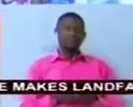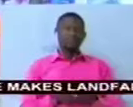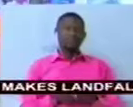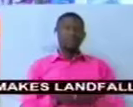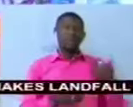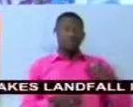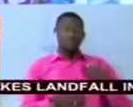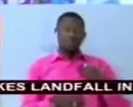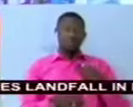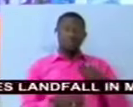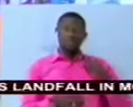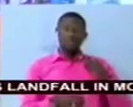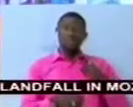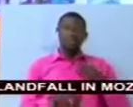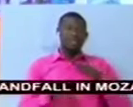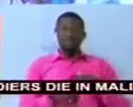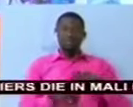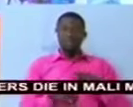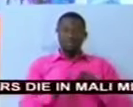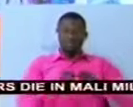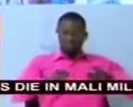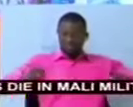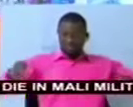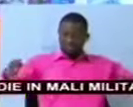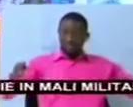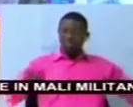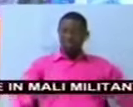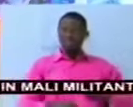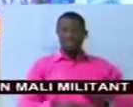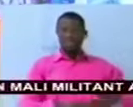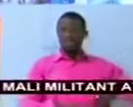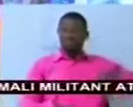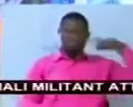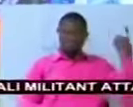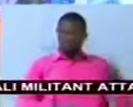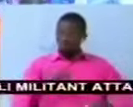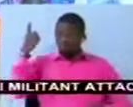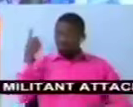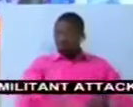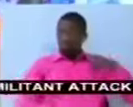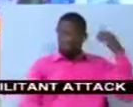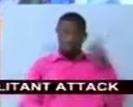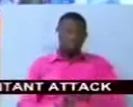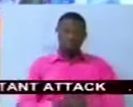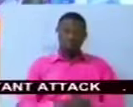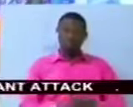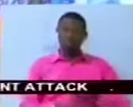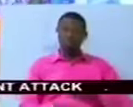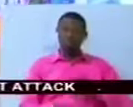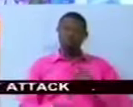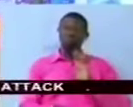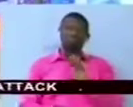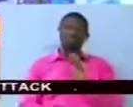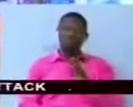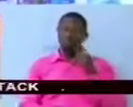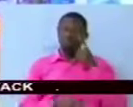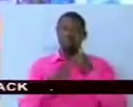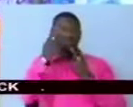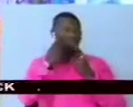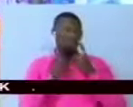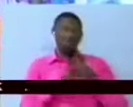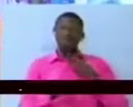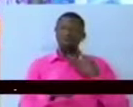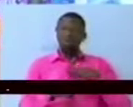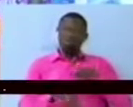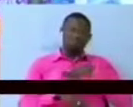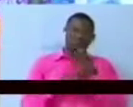were handled another thing like a where. Threatening to beat